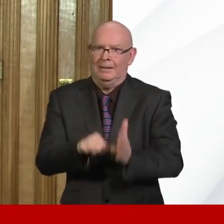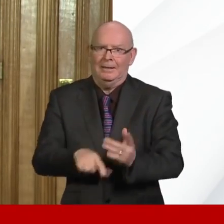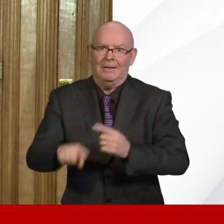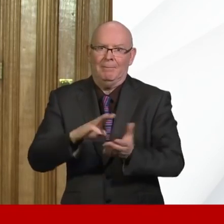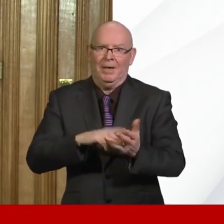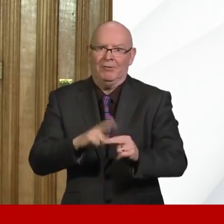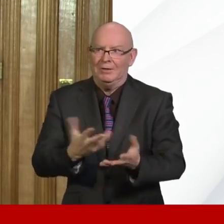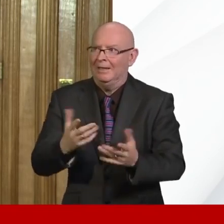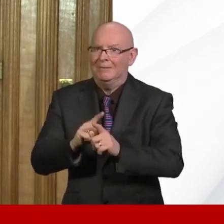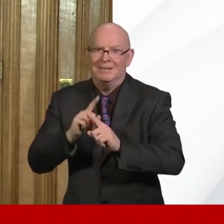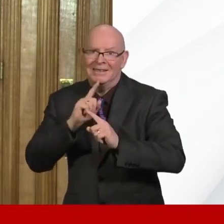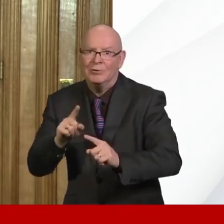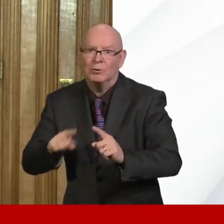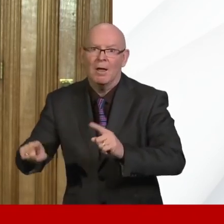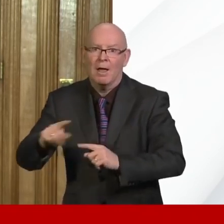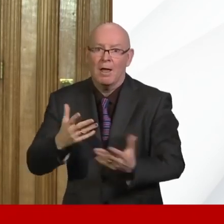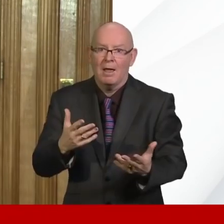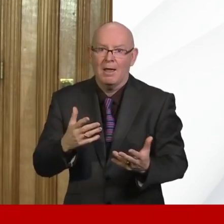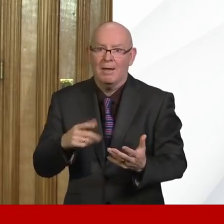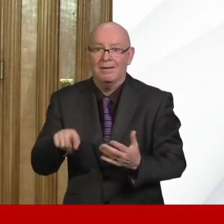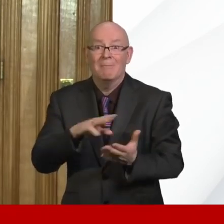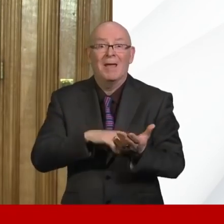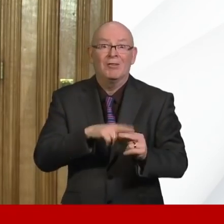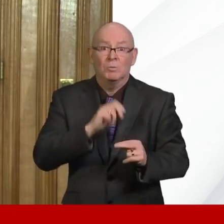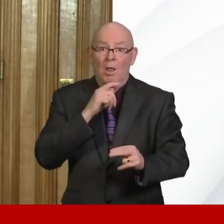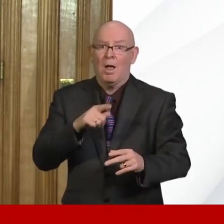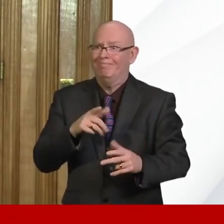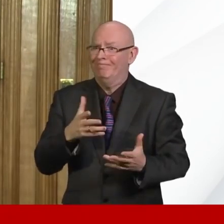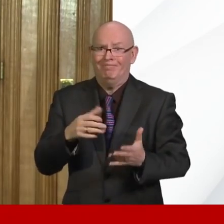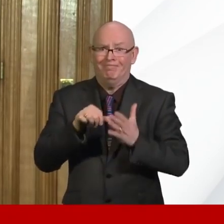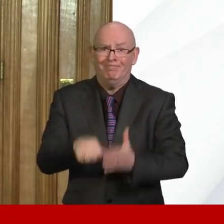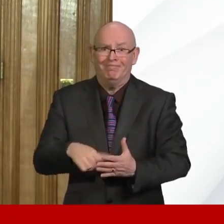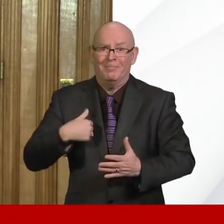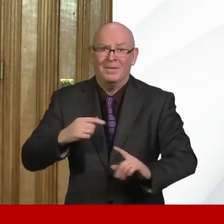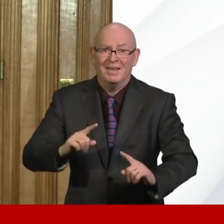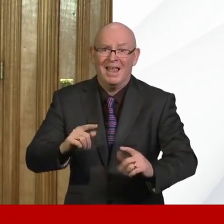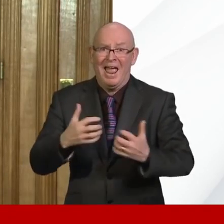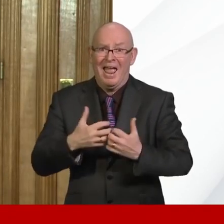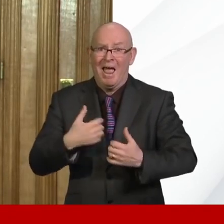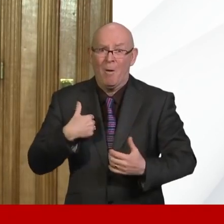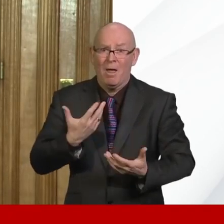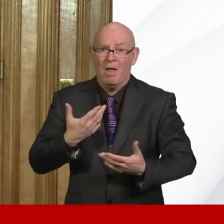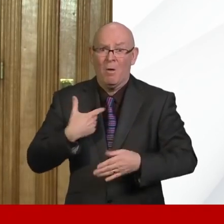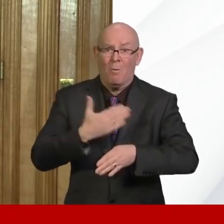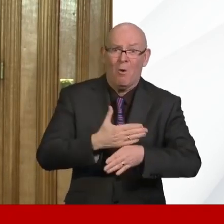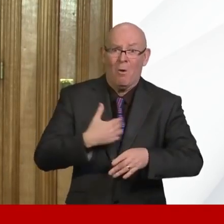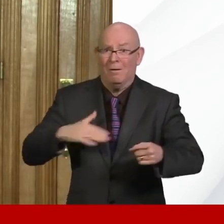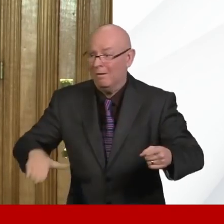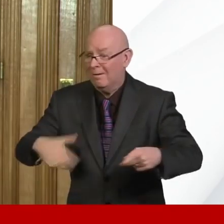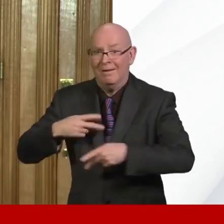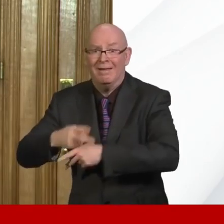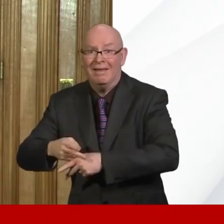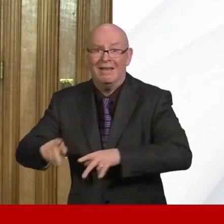also individuals and their families to keep our economy going, as Rishi Sunak, the Chancellor, outlined yesterday.